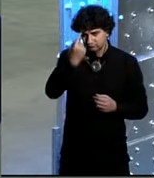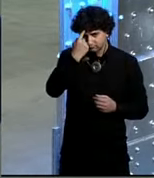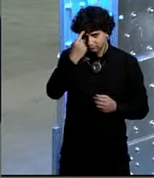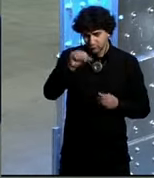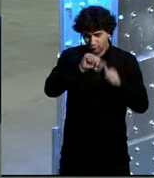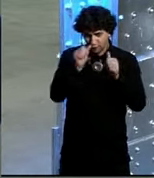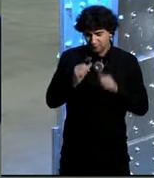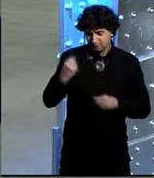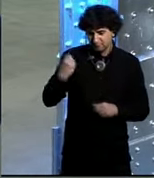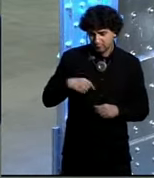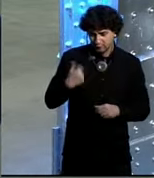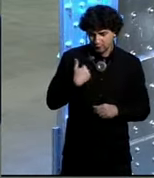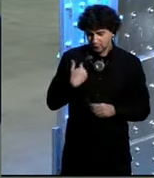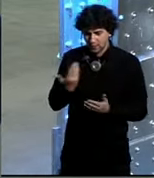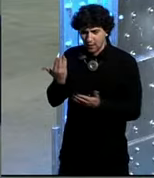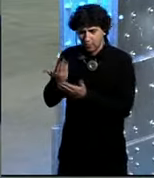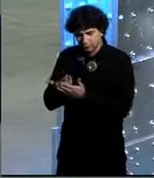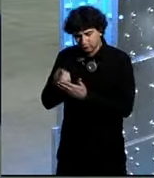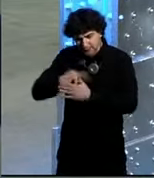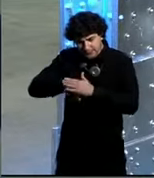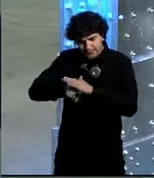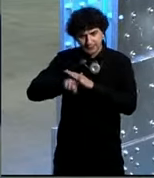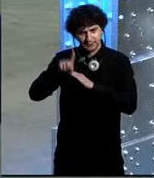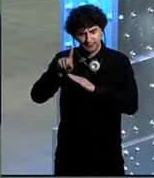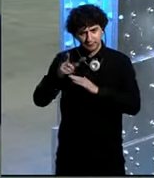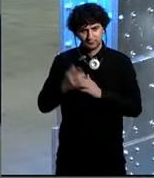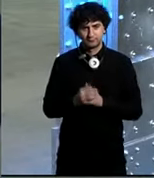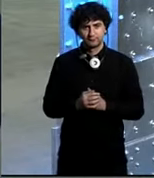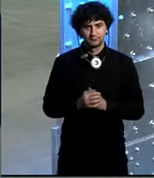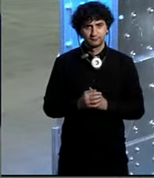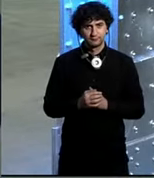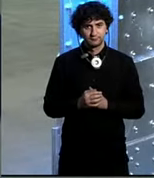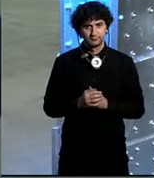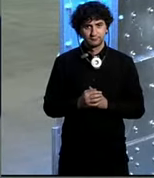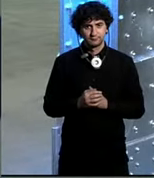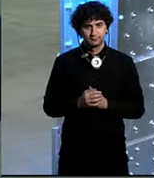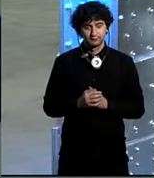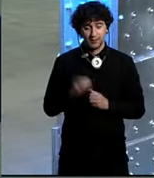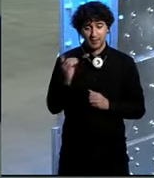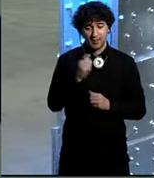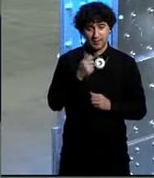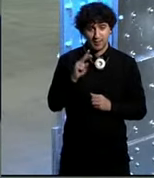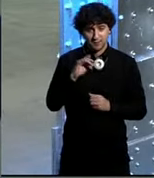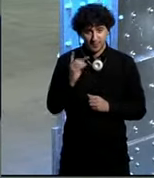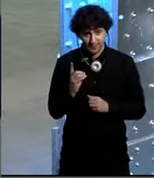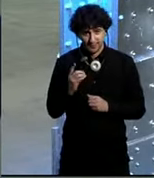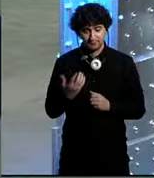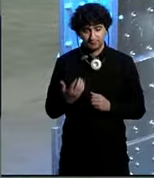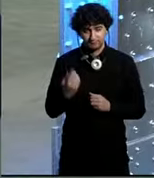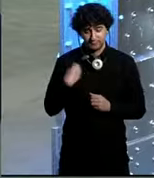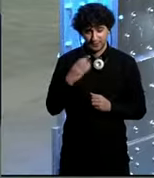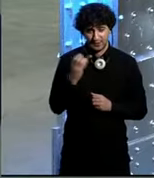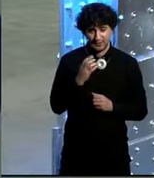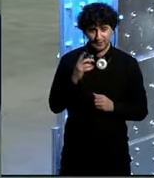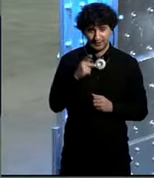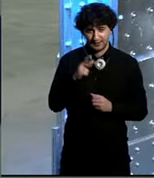work that you need to have. And as we were speaking here with David, etc., that and Christy was saying, it's really hard to get rid of